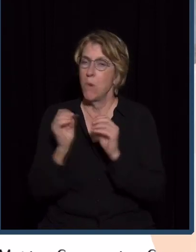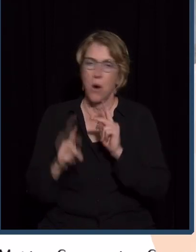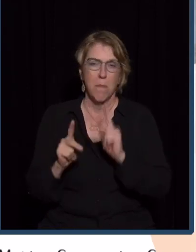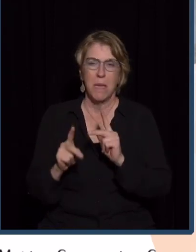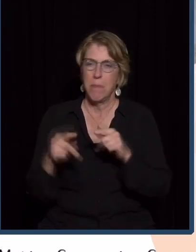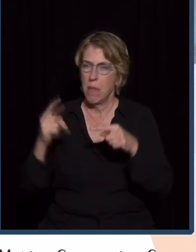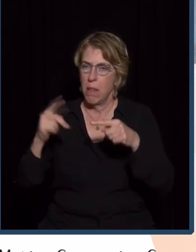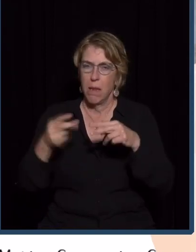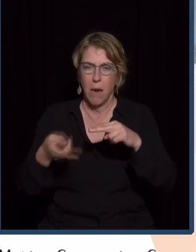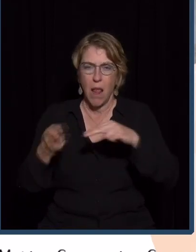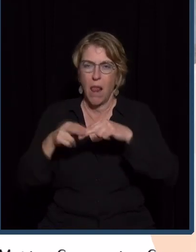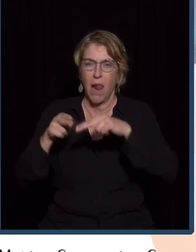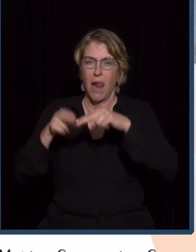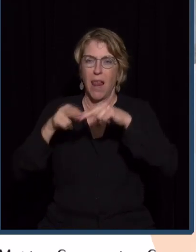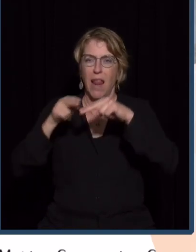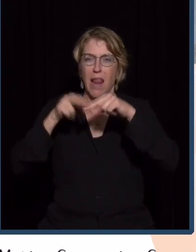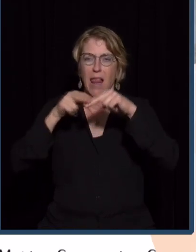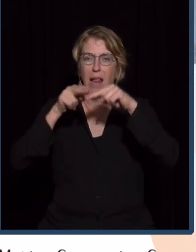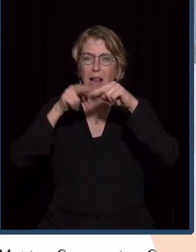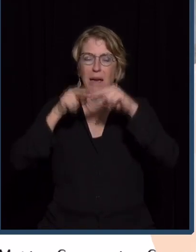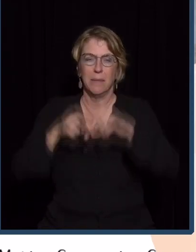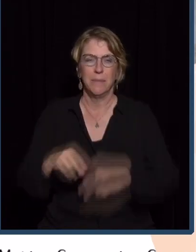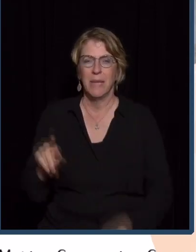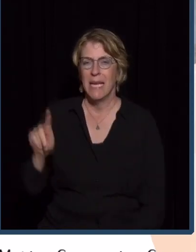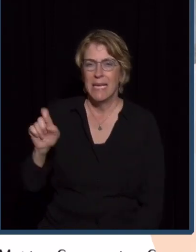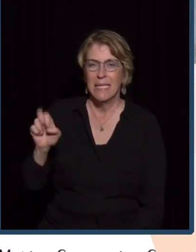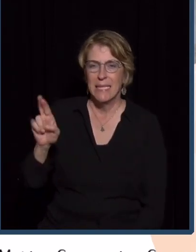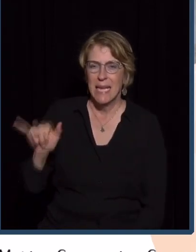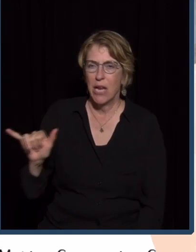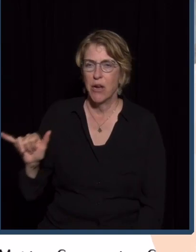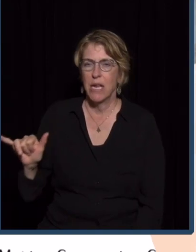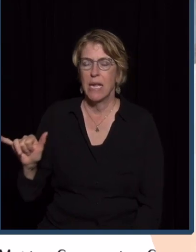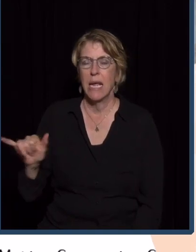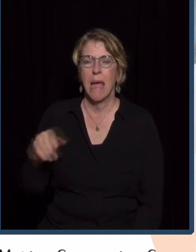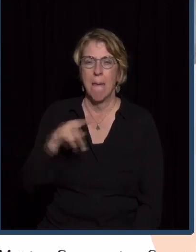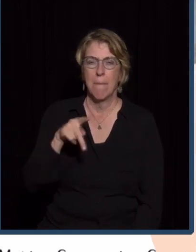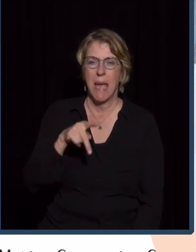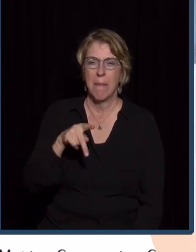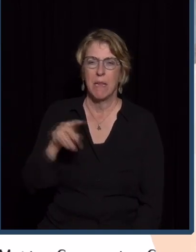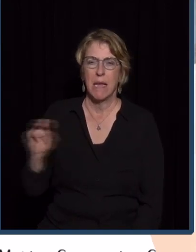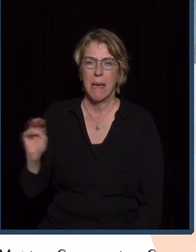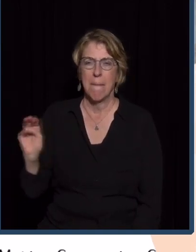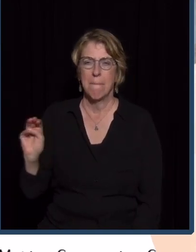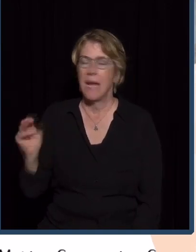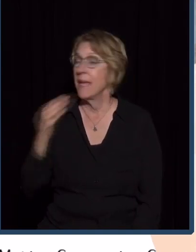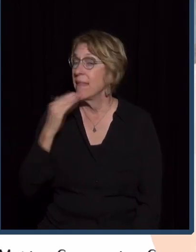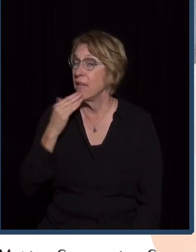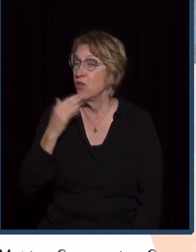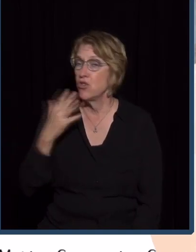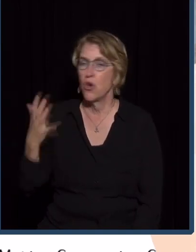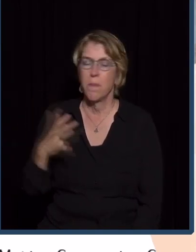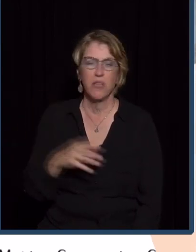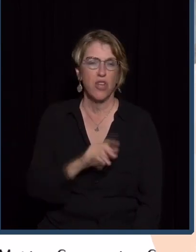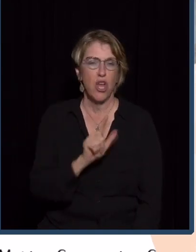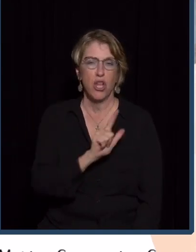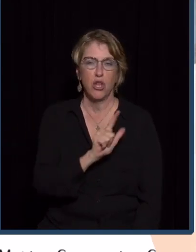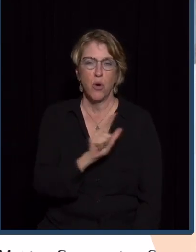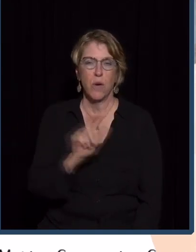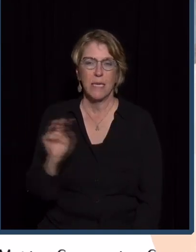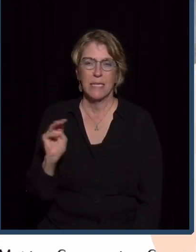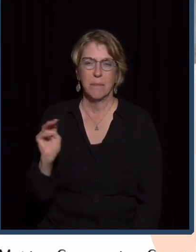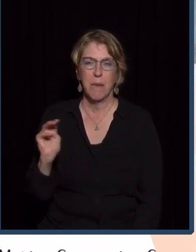those numbers riding up. Terry, Pamela, Mike, thank you so much. Lawrence and Mary,